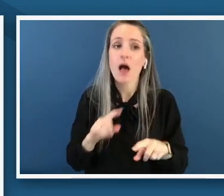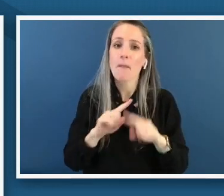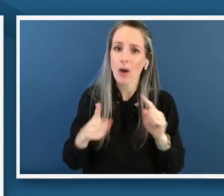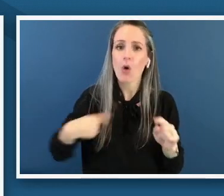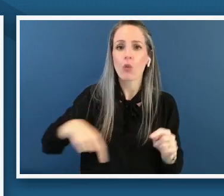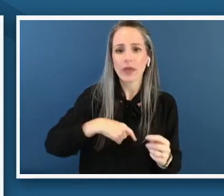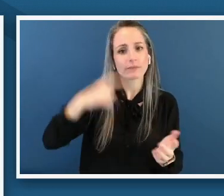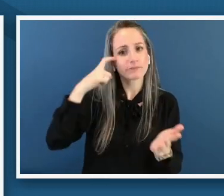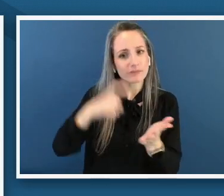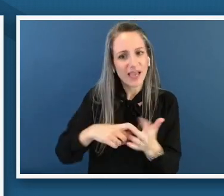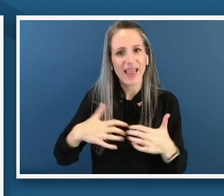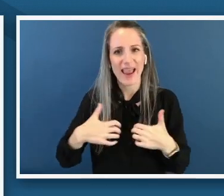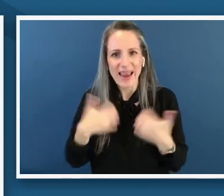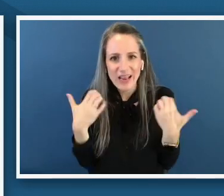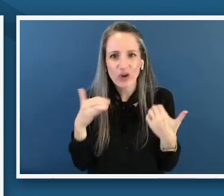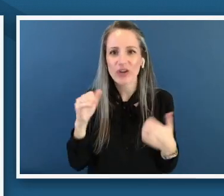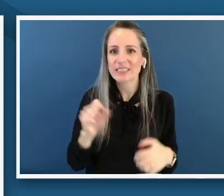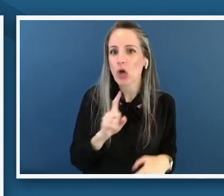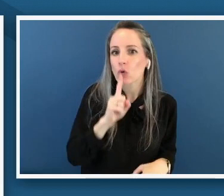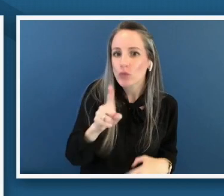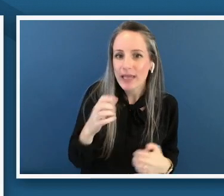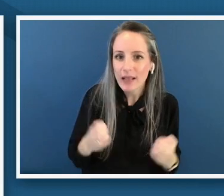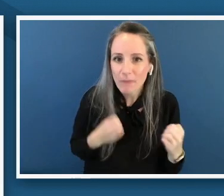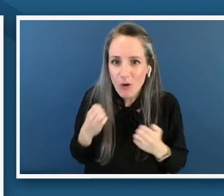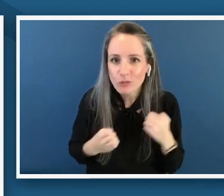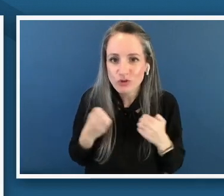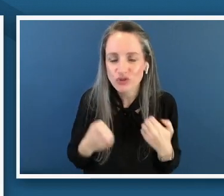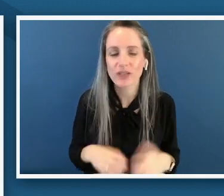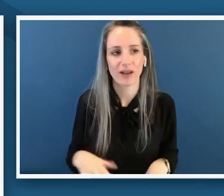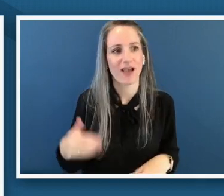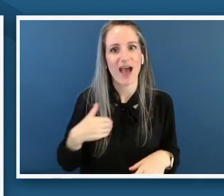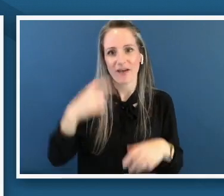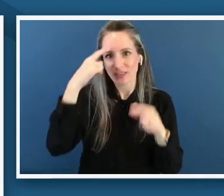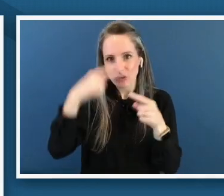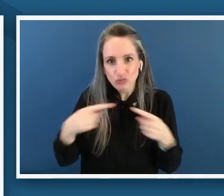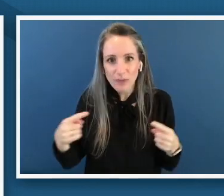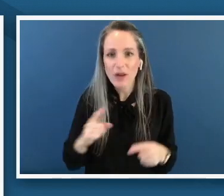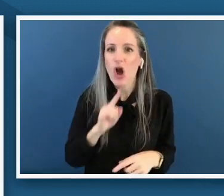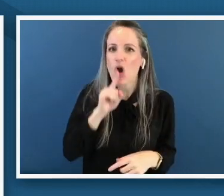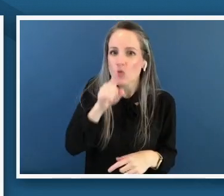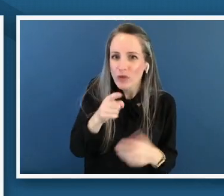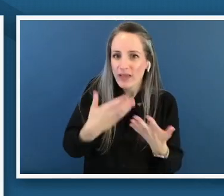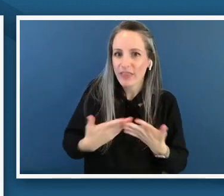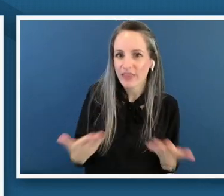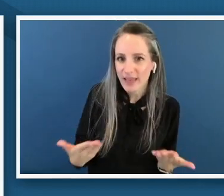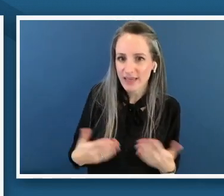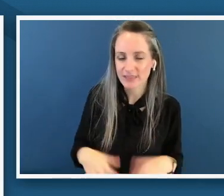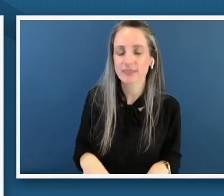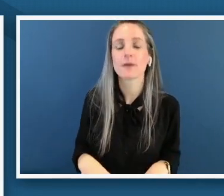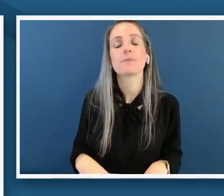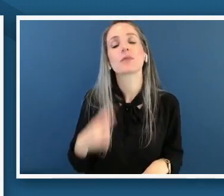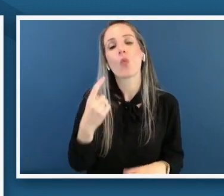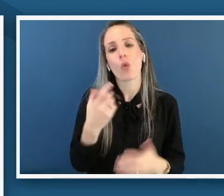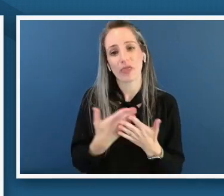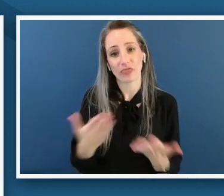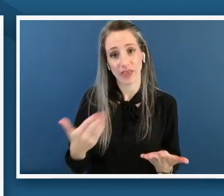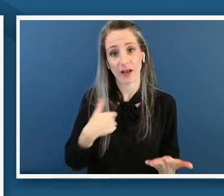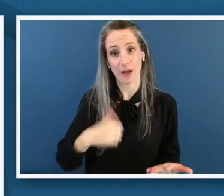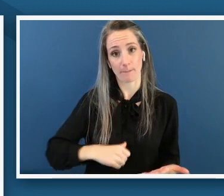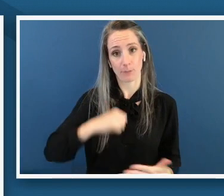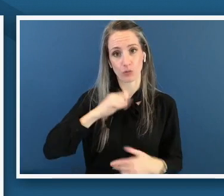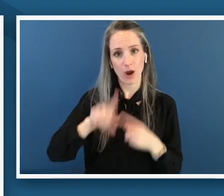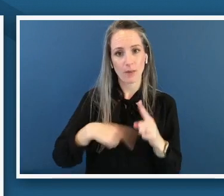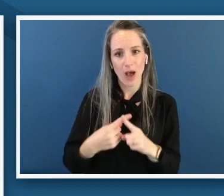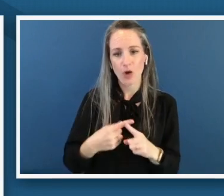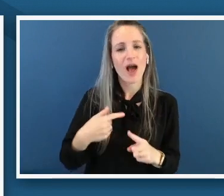Being upset and having disagreements are real things. And one of the things I pride myself on is I'm not preparing my students just